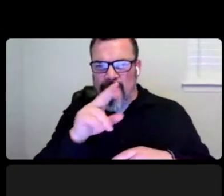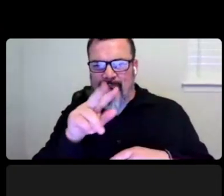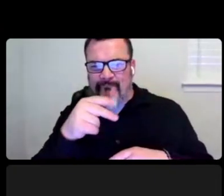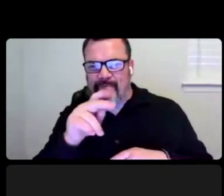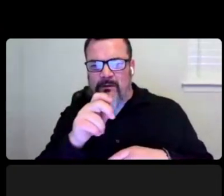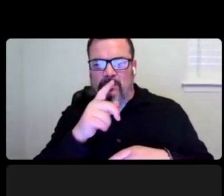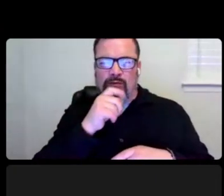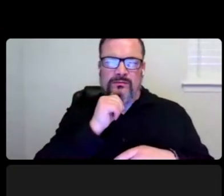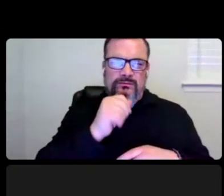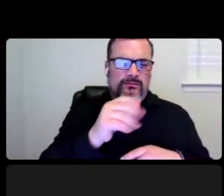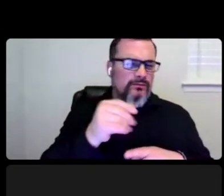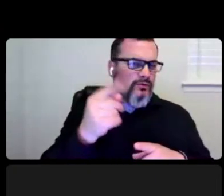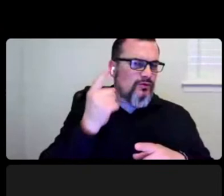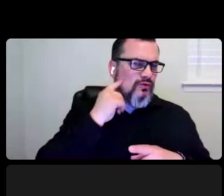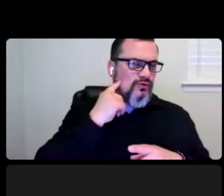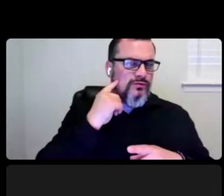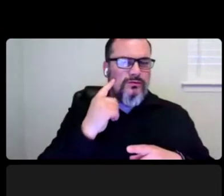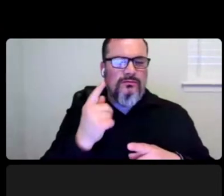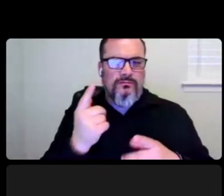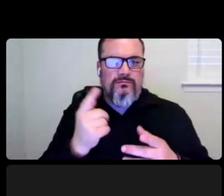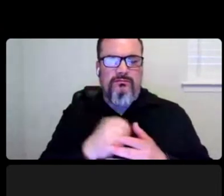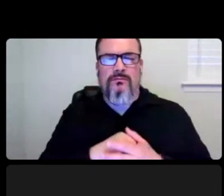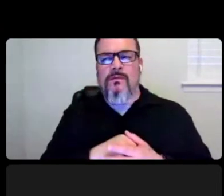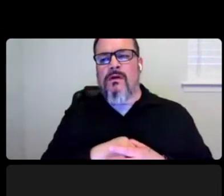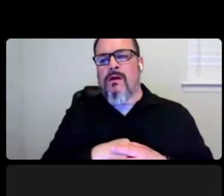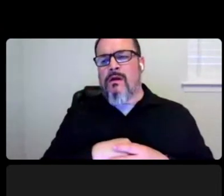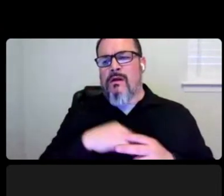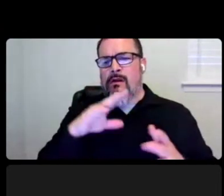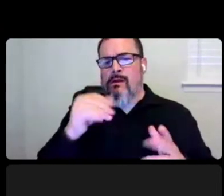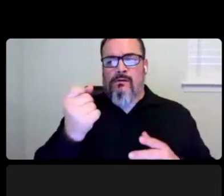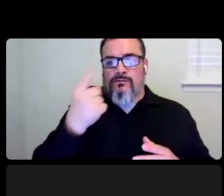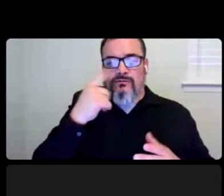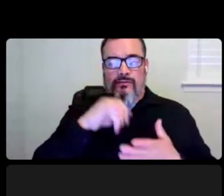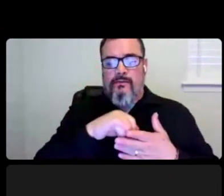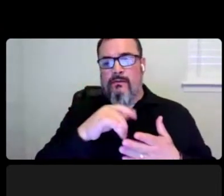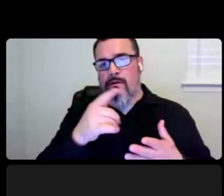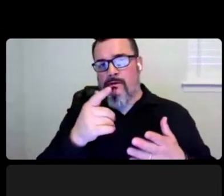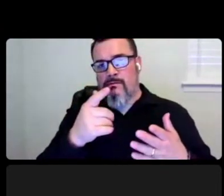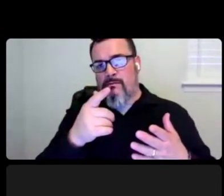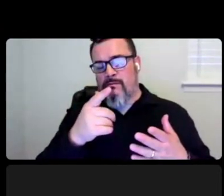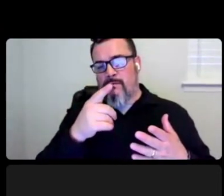and because you heard about it at Vaughn's. And to understand